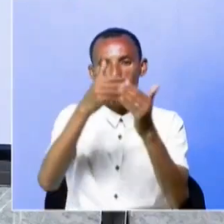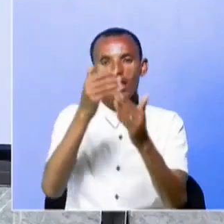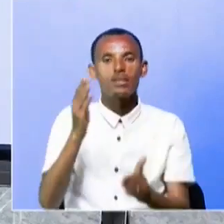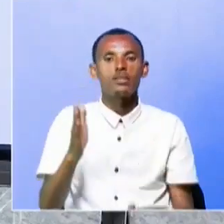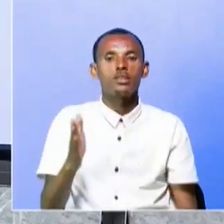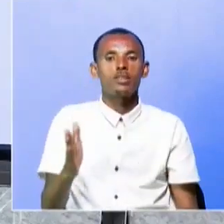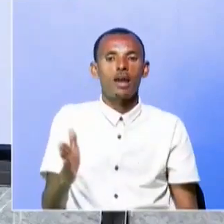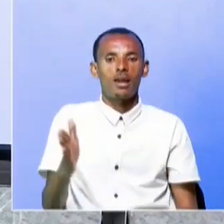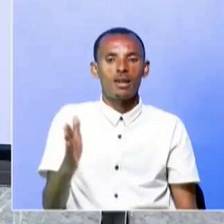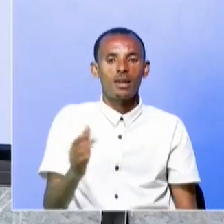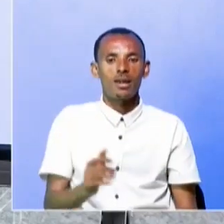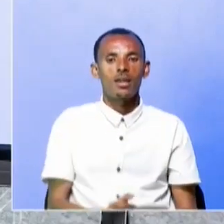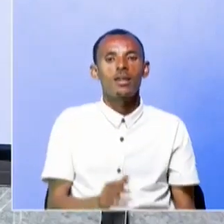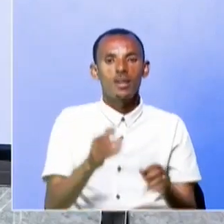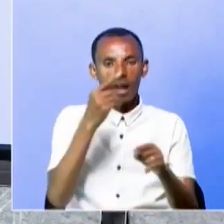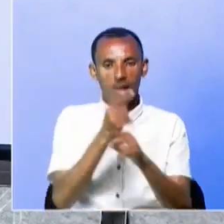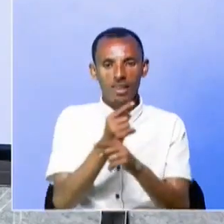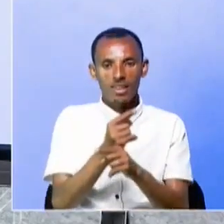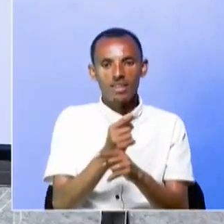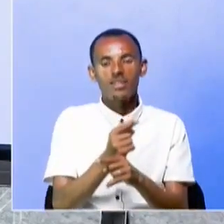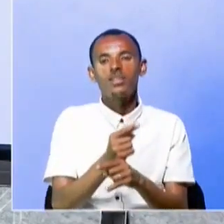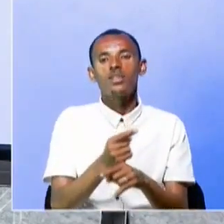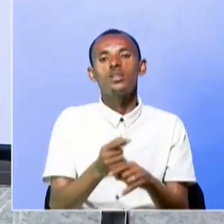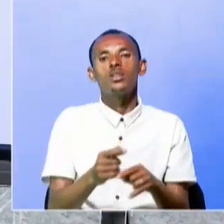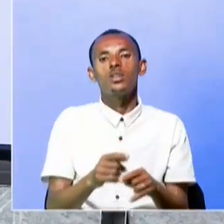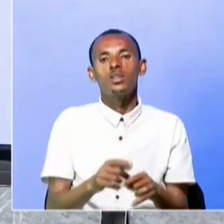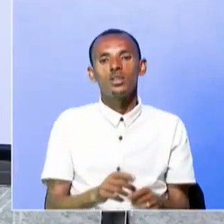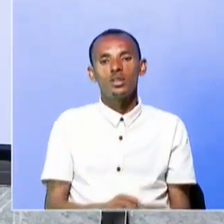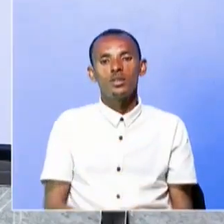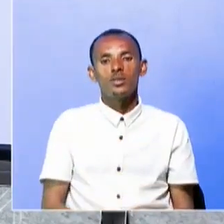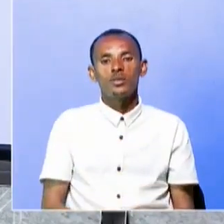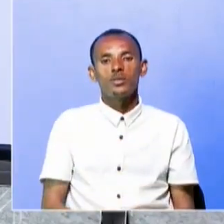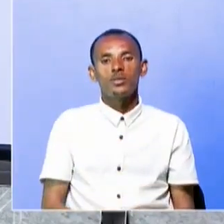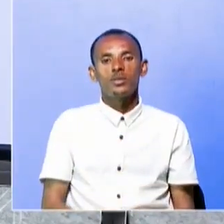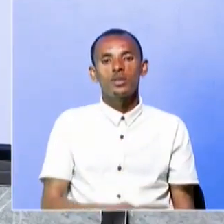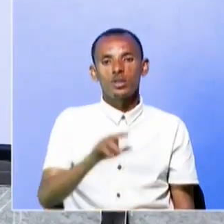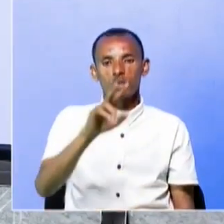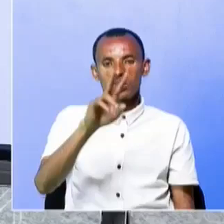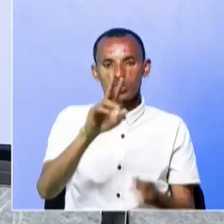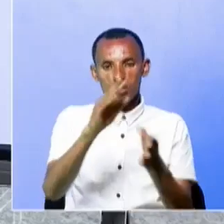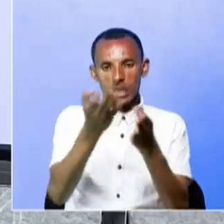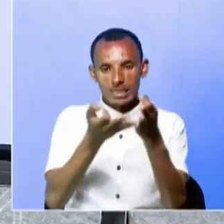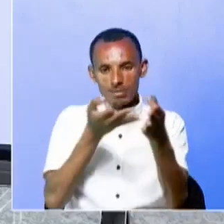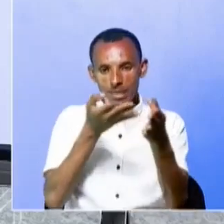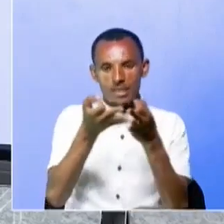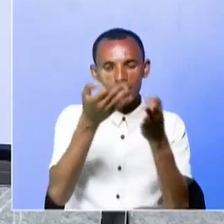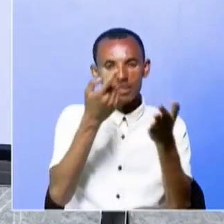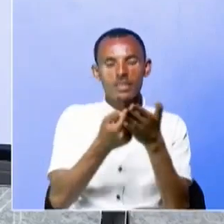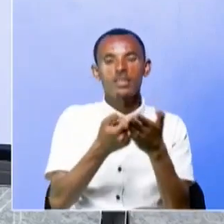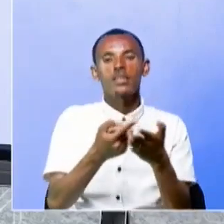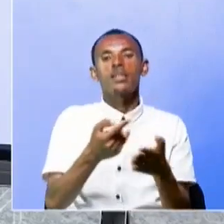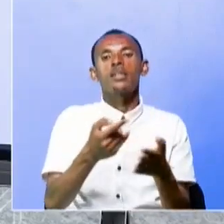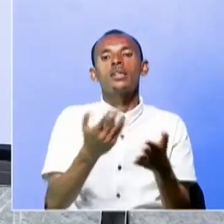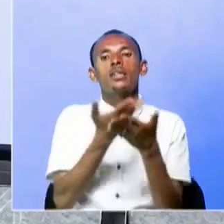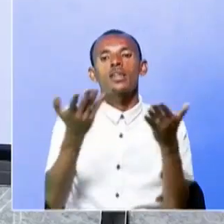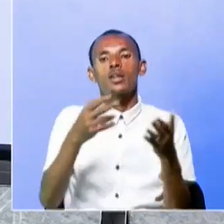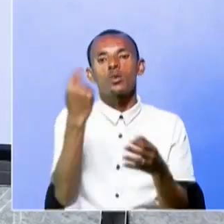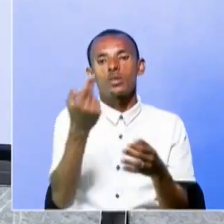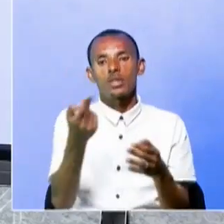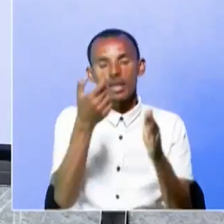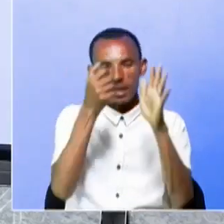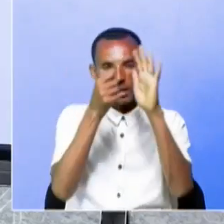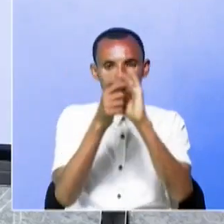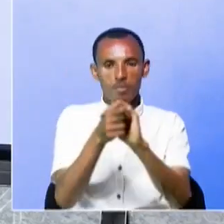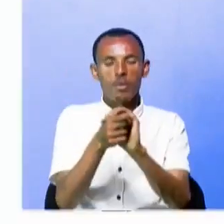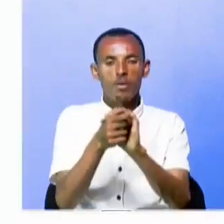sides of a triangle, right? So to explain this thing using example, let's see